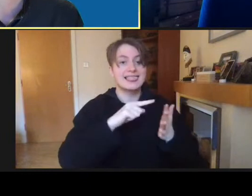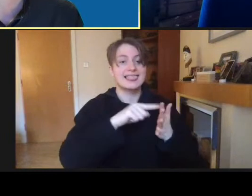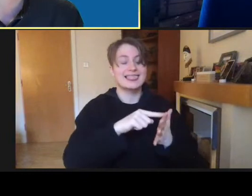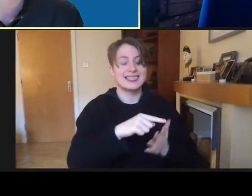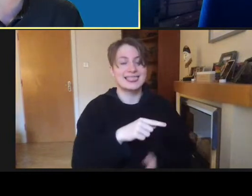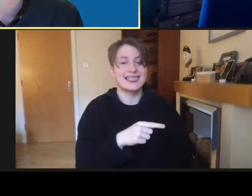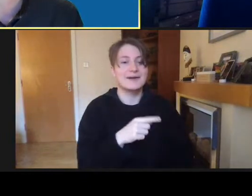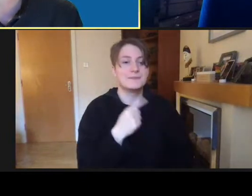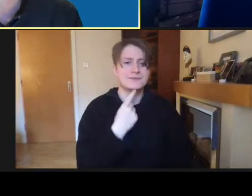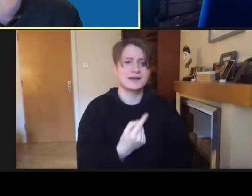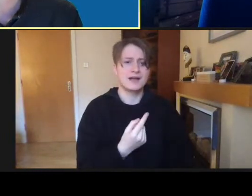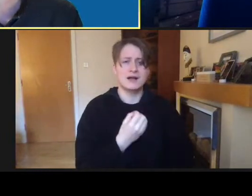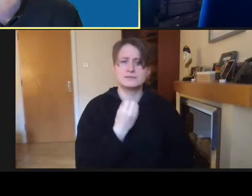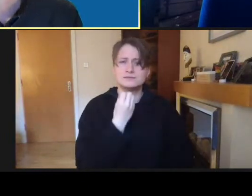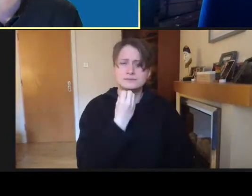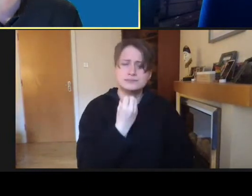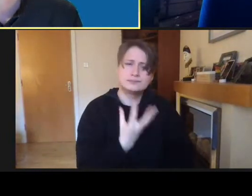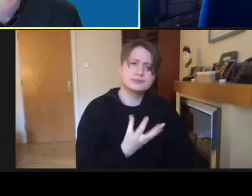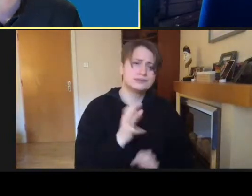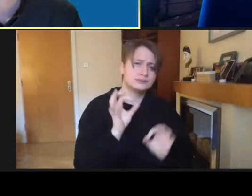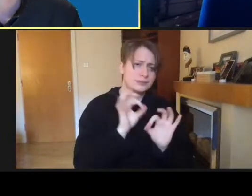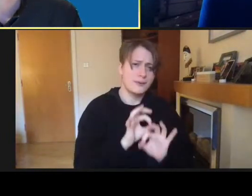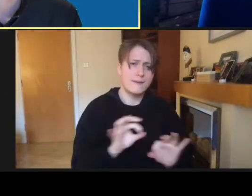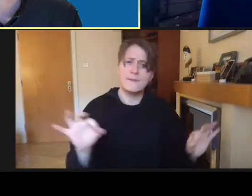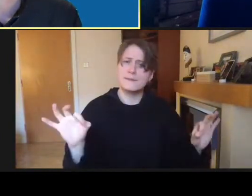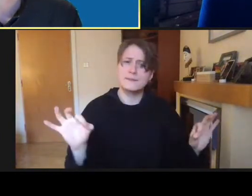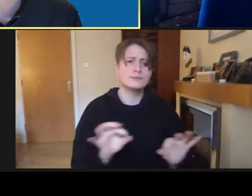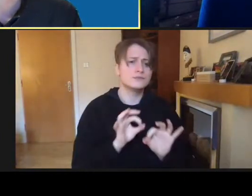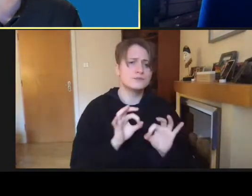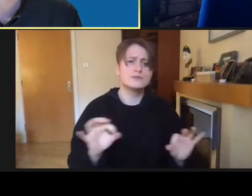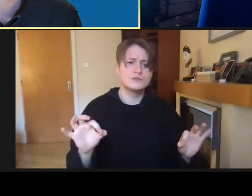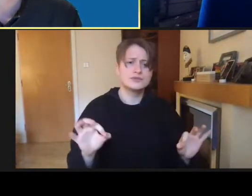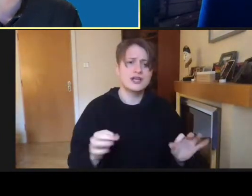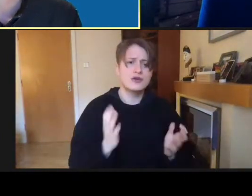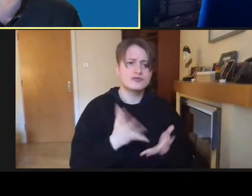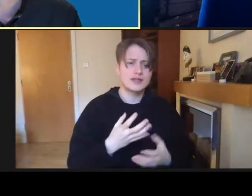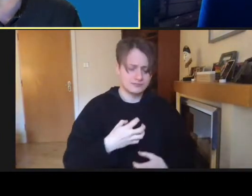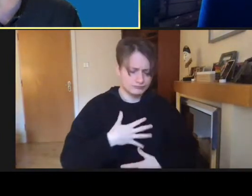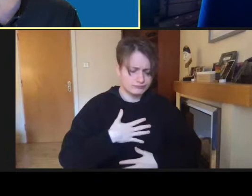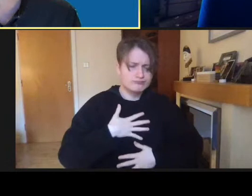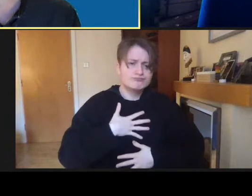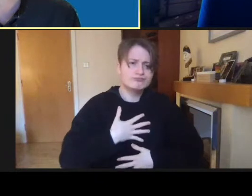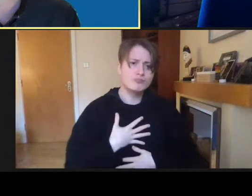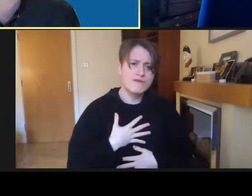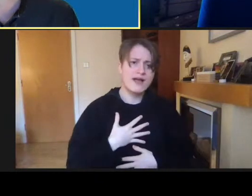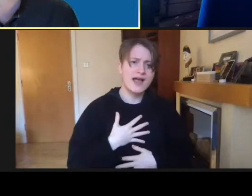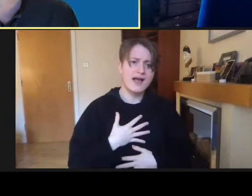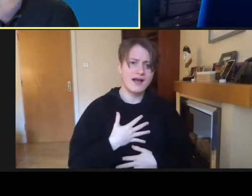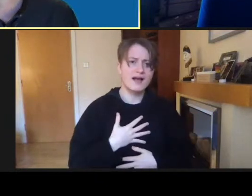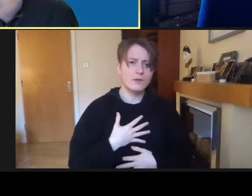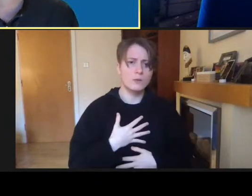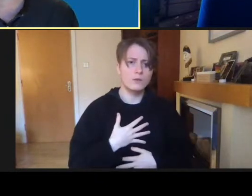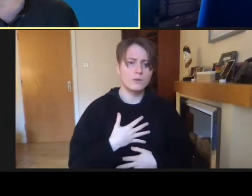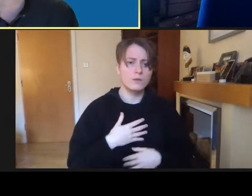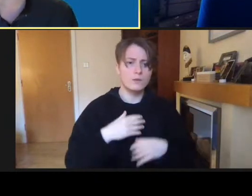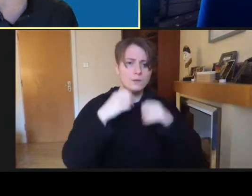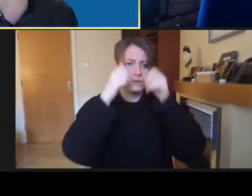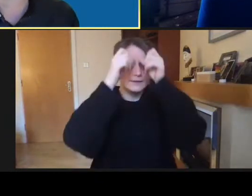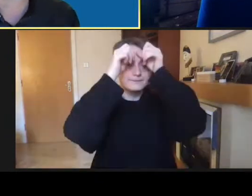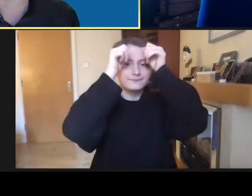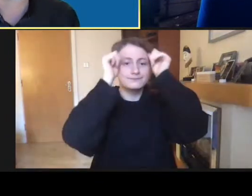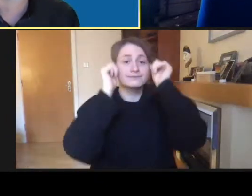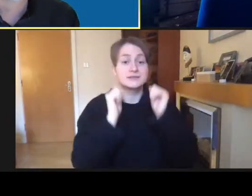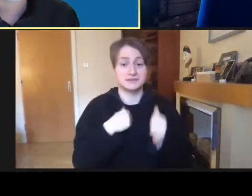especially evocative of their subjects. The horn really is a wonderful instrument for such effects. I think that's absolutely true, isn't it? What we've